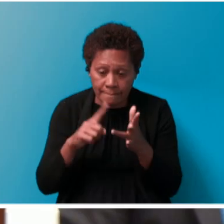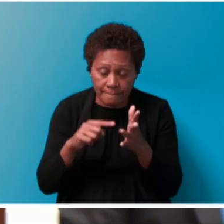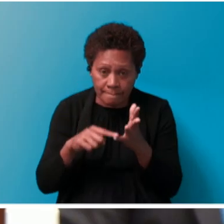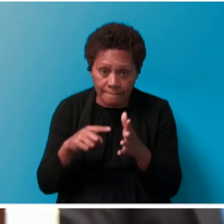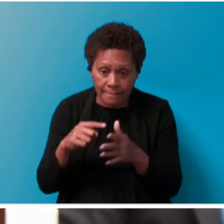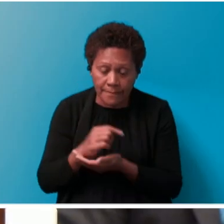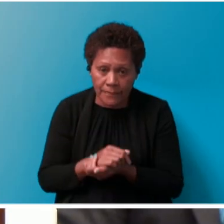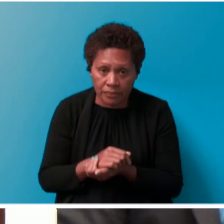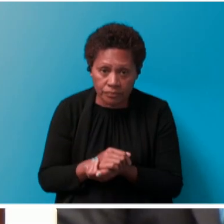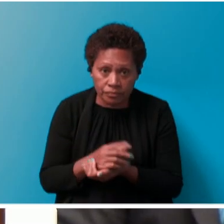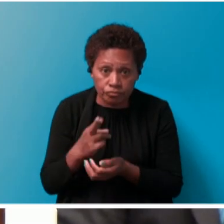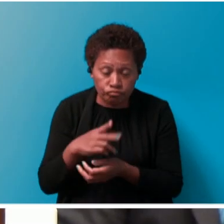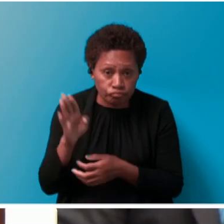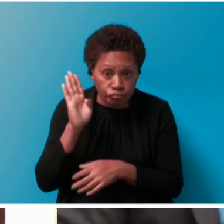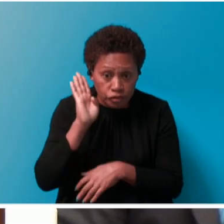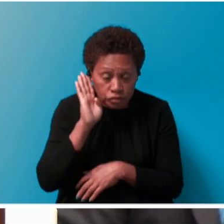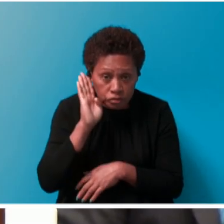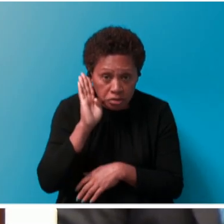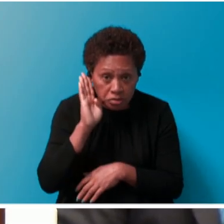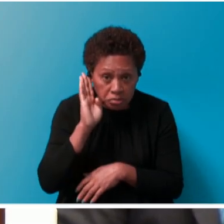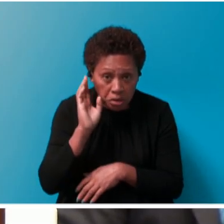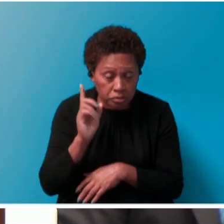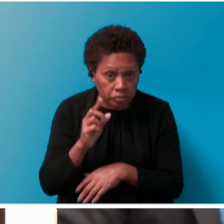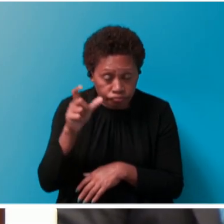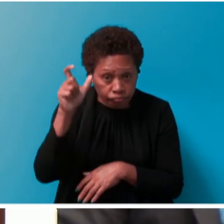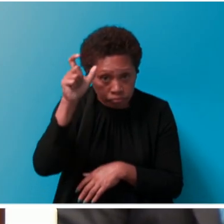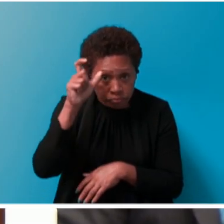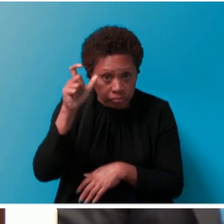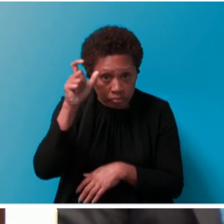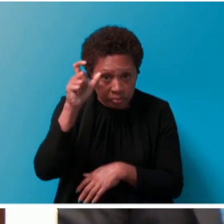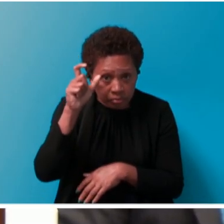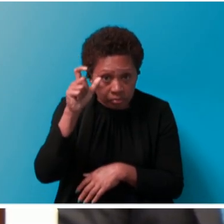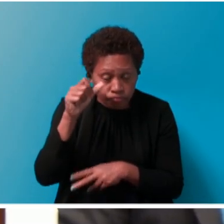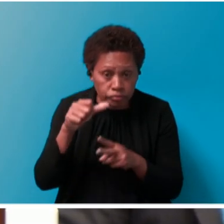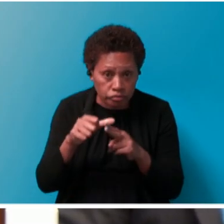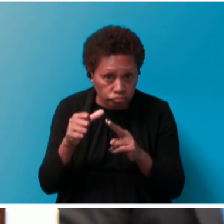concerns and also to reassure them of the government support.